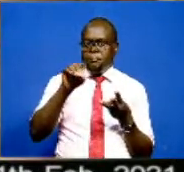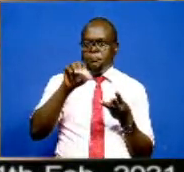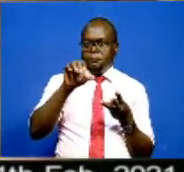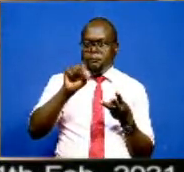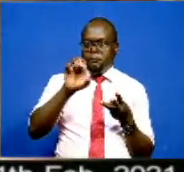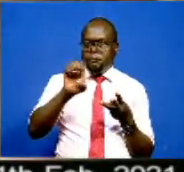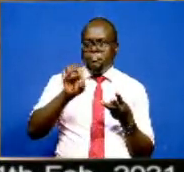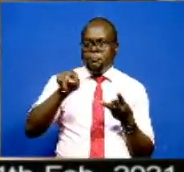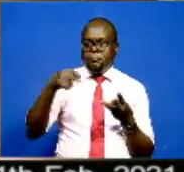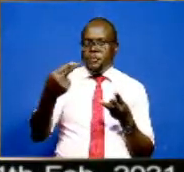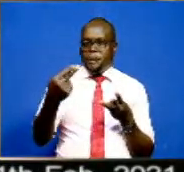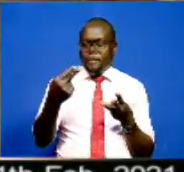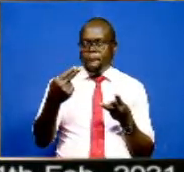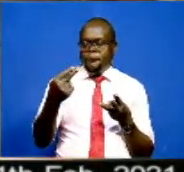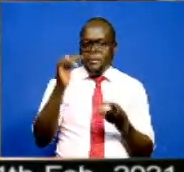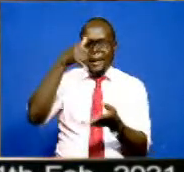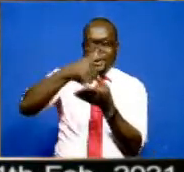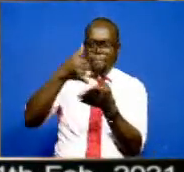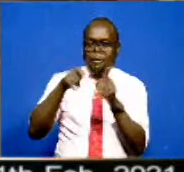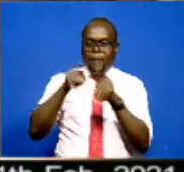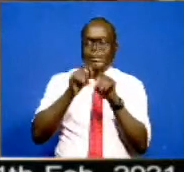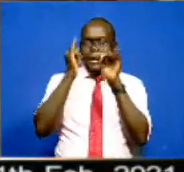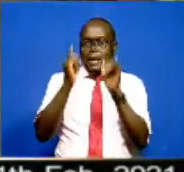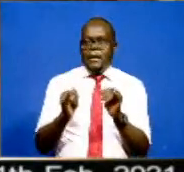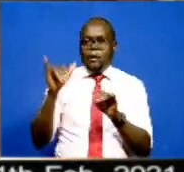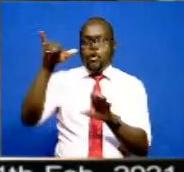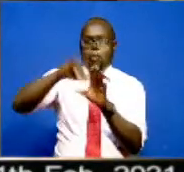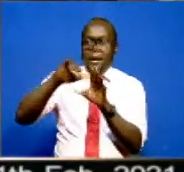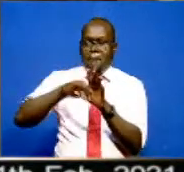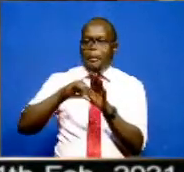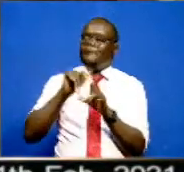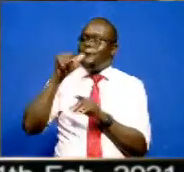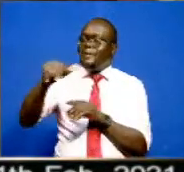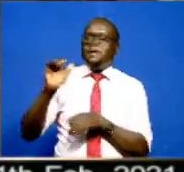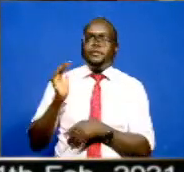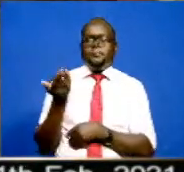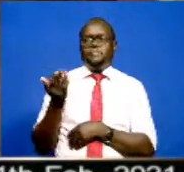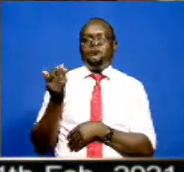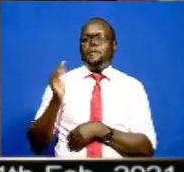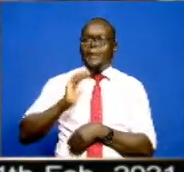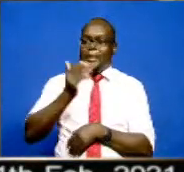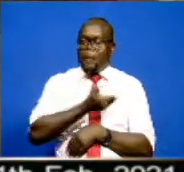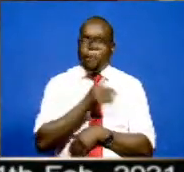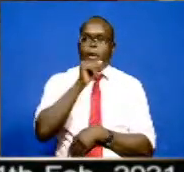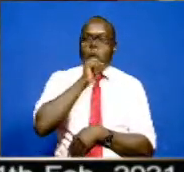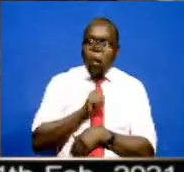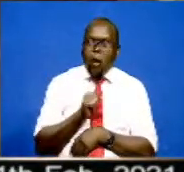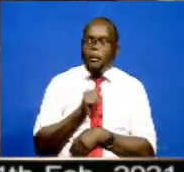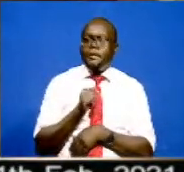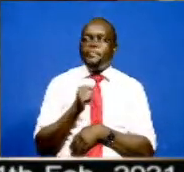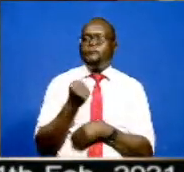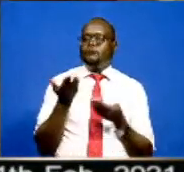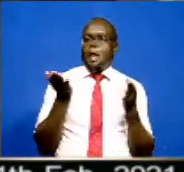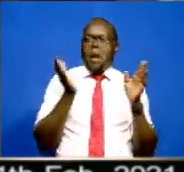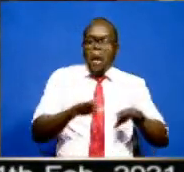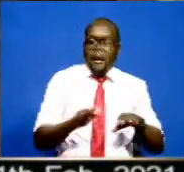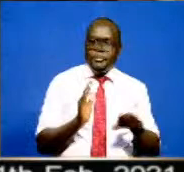member. And obviously, these are totally new committee. The old one stood disbanded at the end